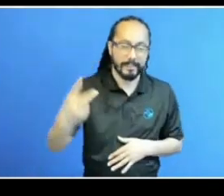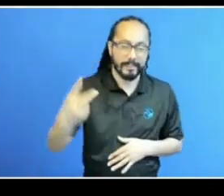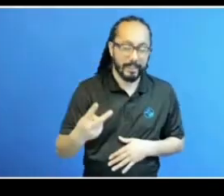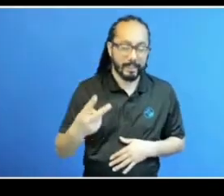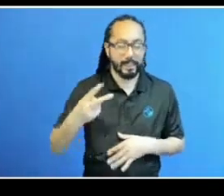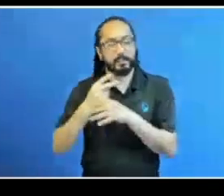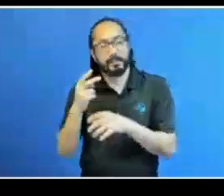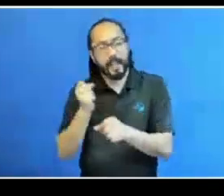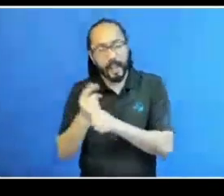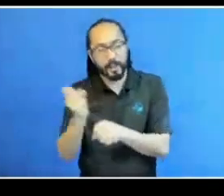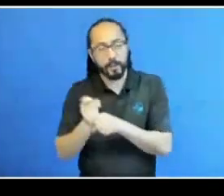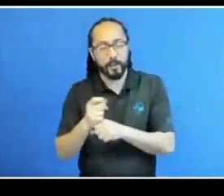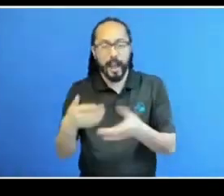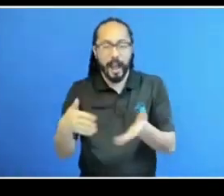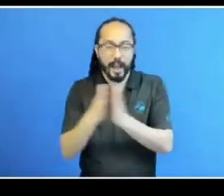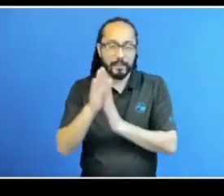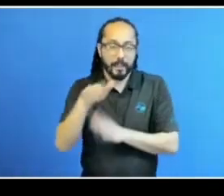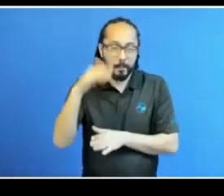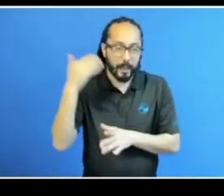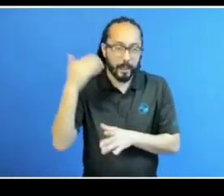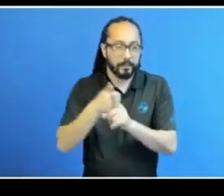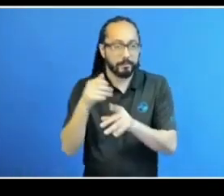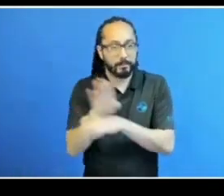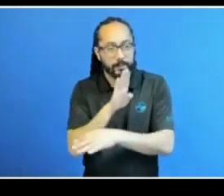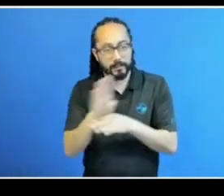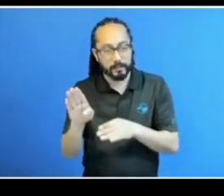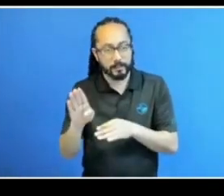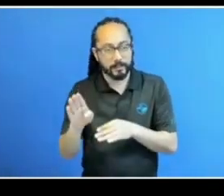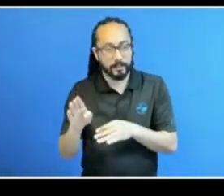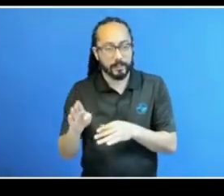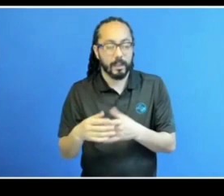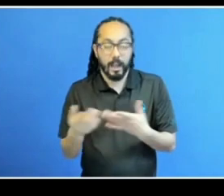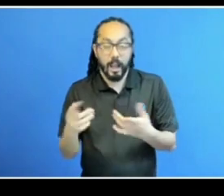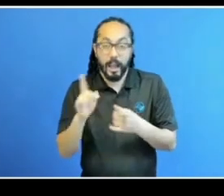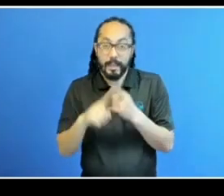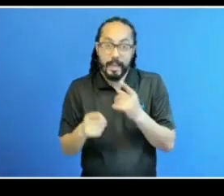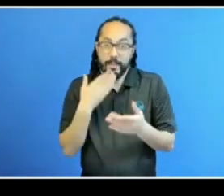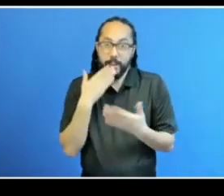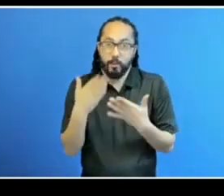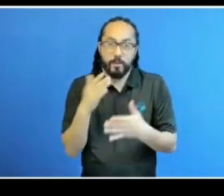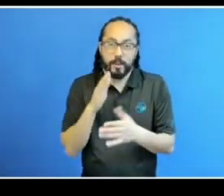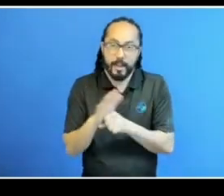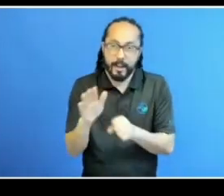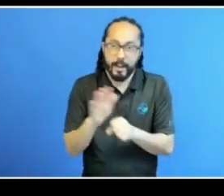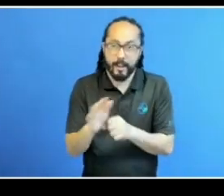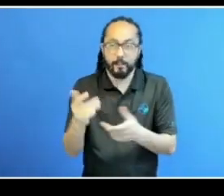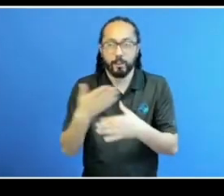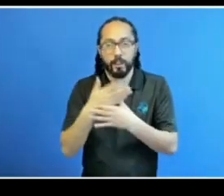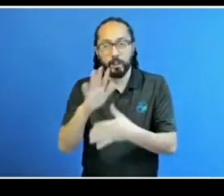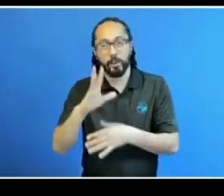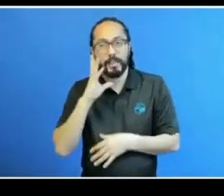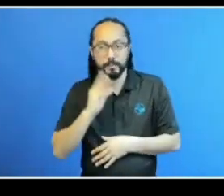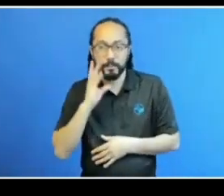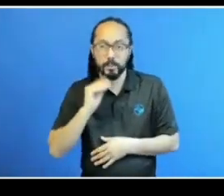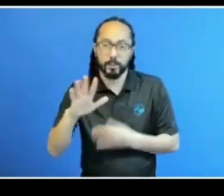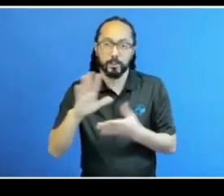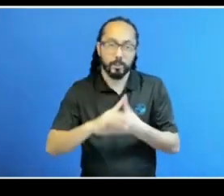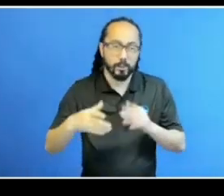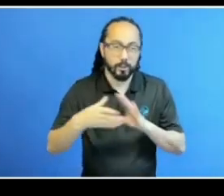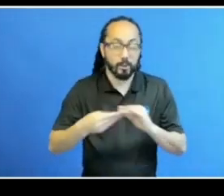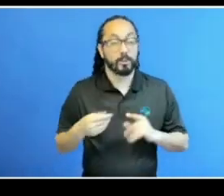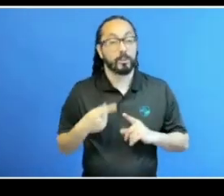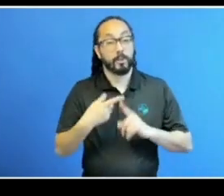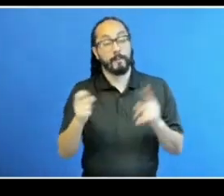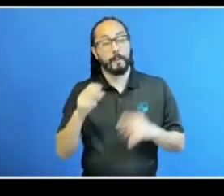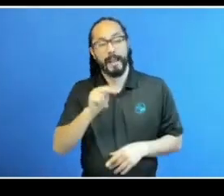Black Entrepreneur. I can't thank you enough for being part of this, to share your experiences, your stories. On behalf of